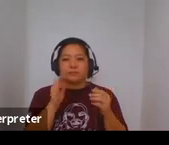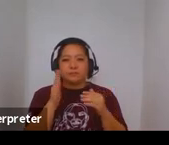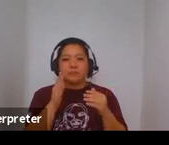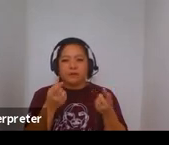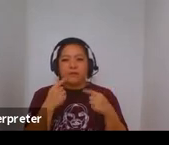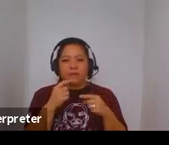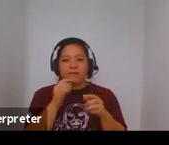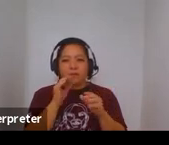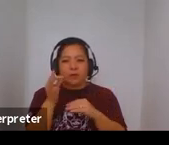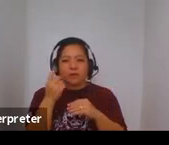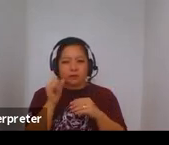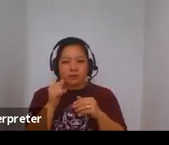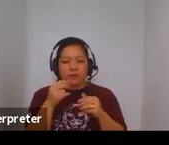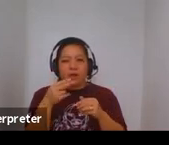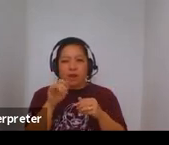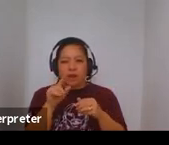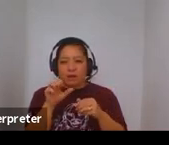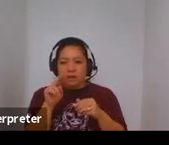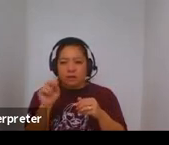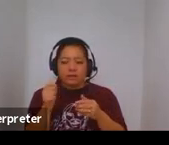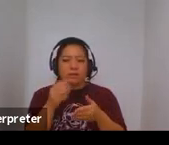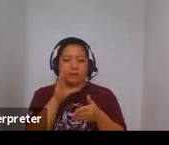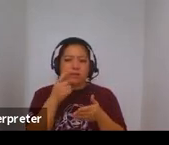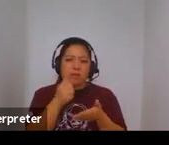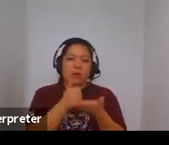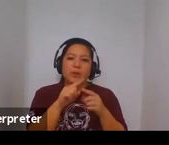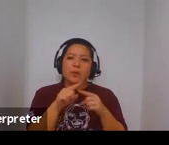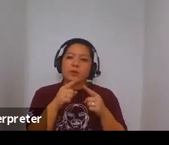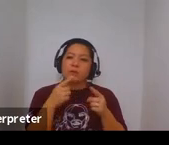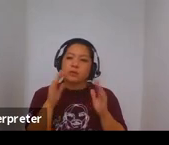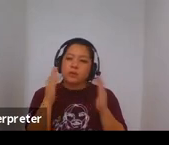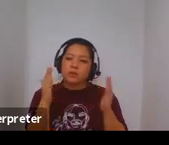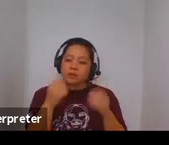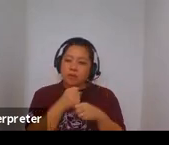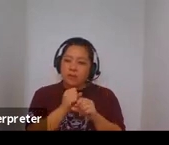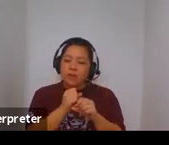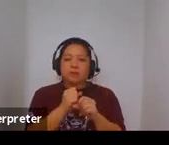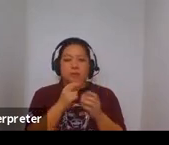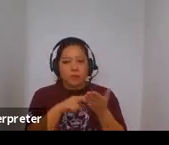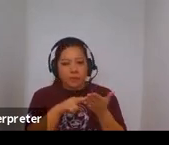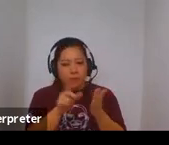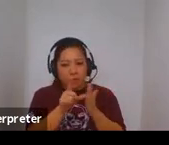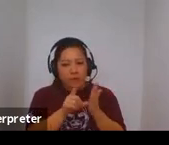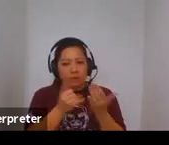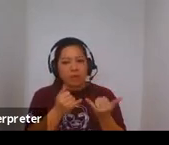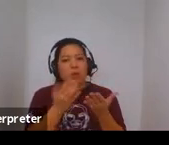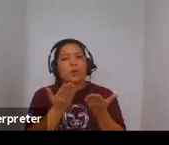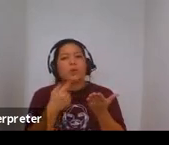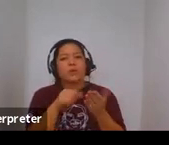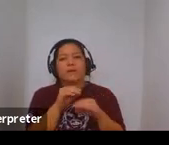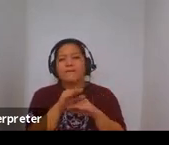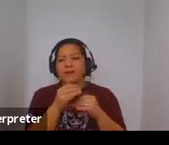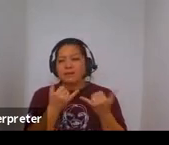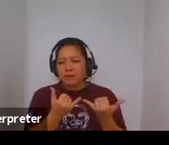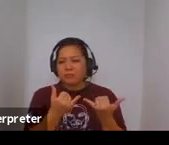forward to the hotline and try and seek help. But when we created the mandatory reporting laws, what we in effect did